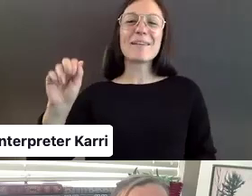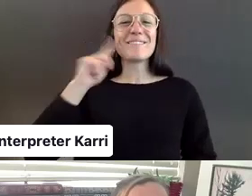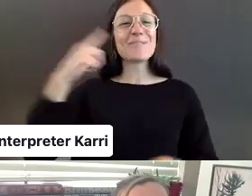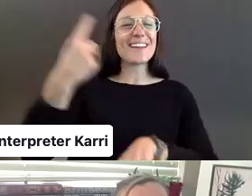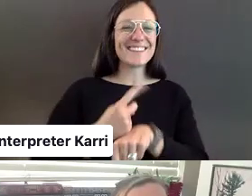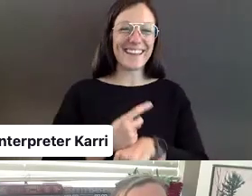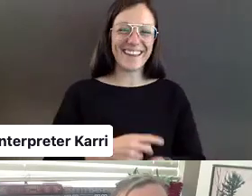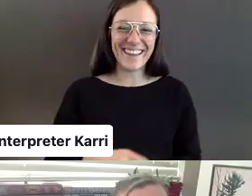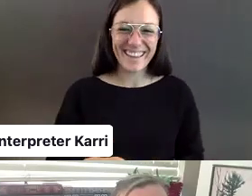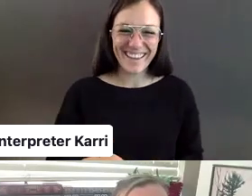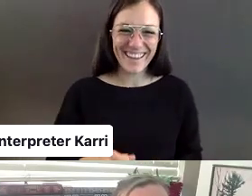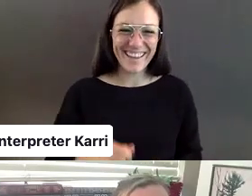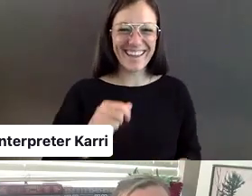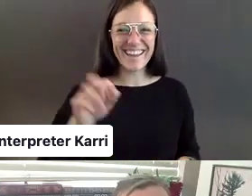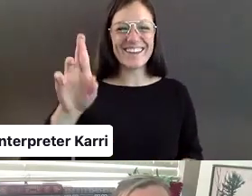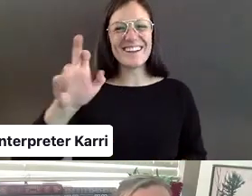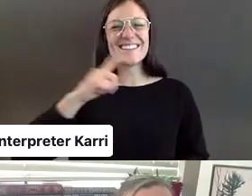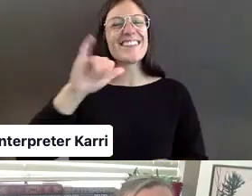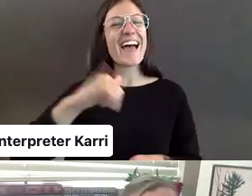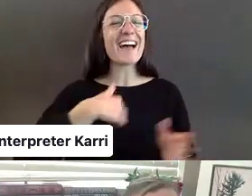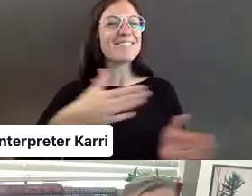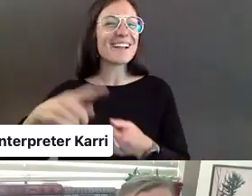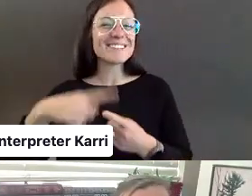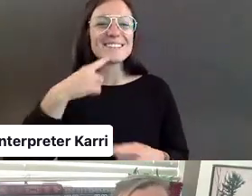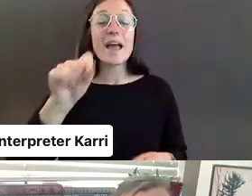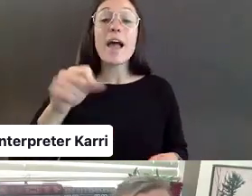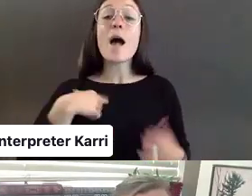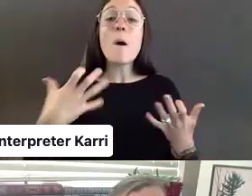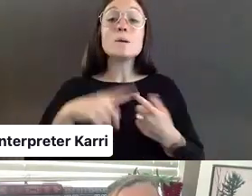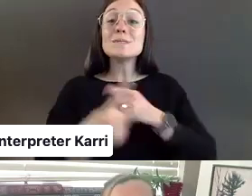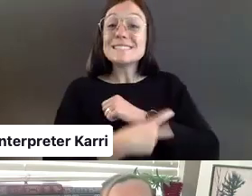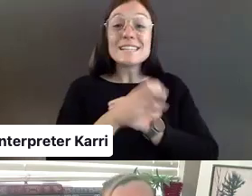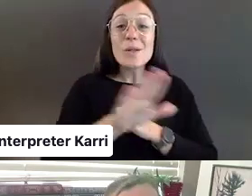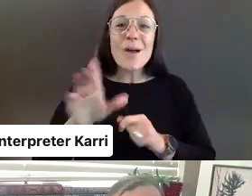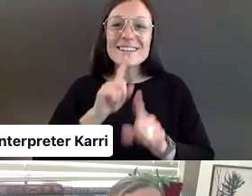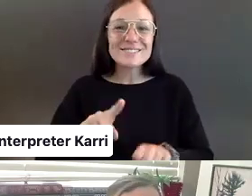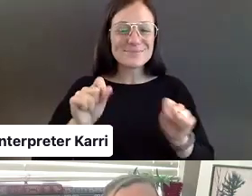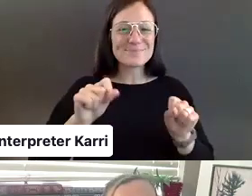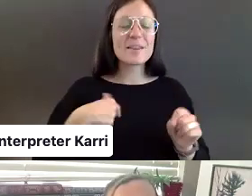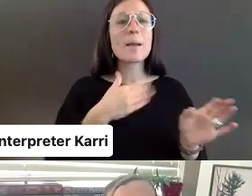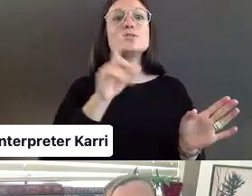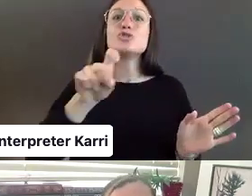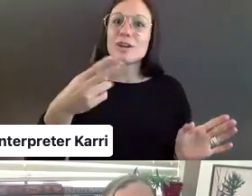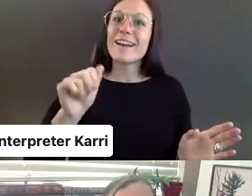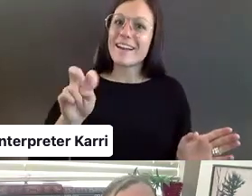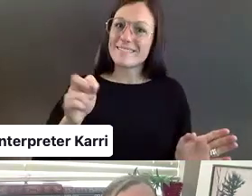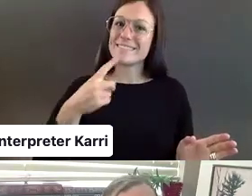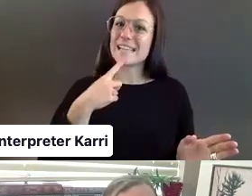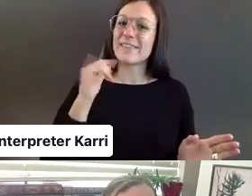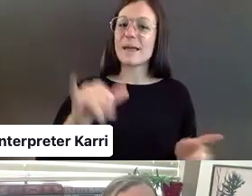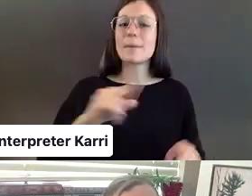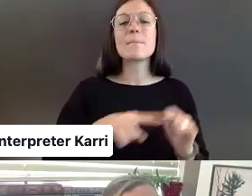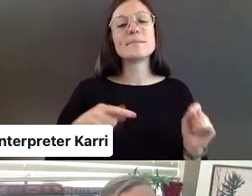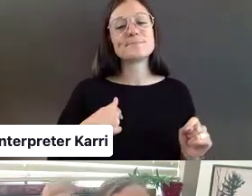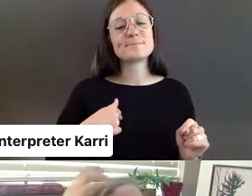That's exactly what I was gonna say. Like combo, like I was like, oh, I want to steal both of your answers. I should have said that. No, but I've actually